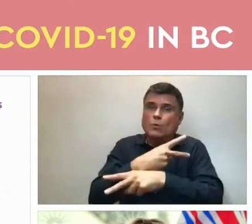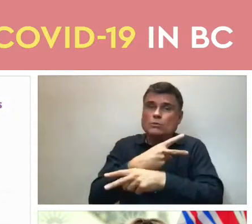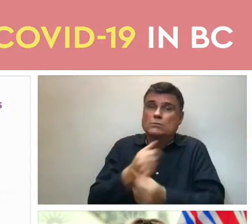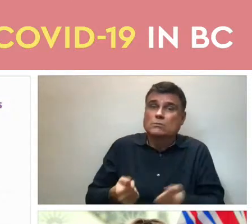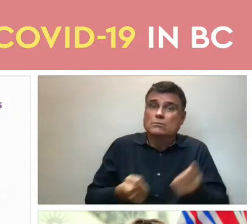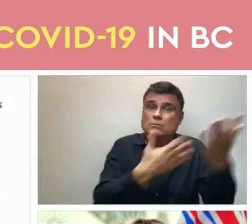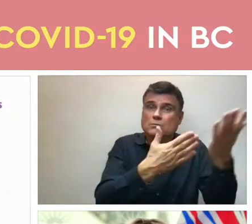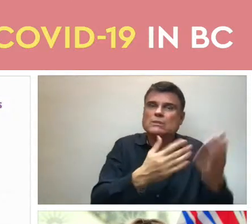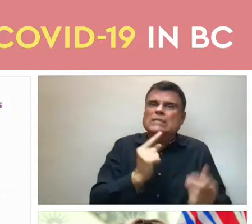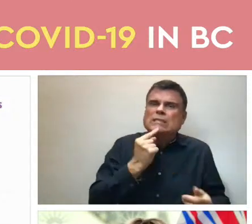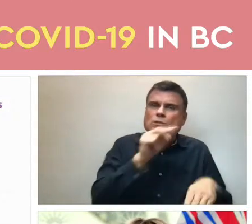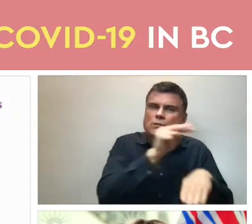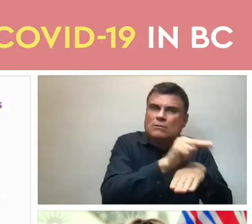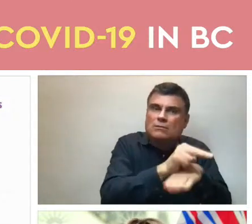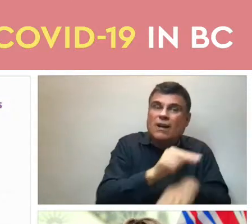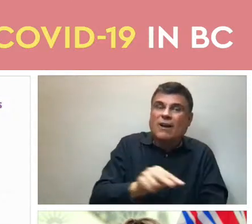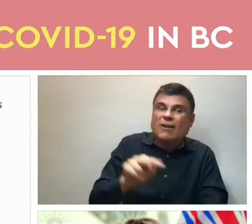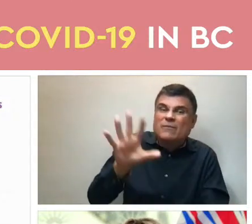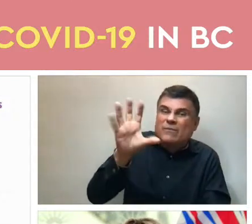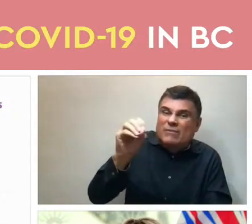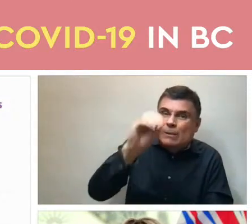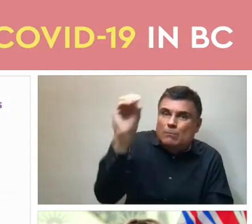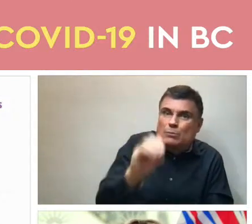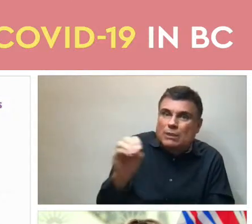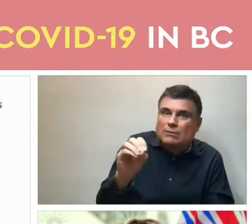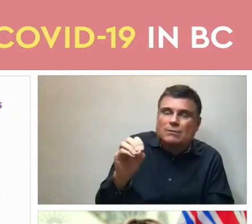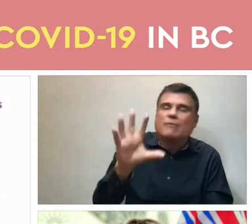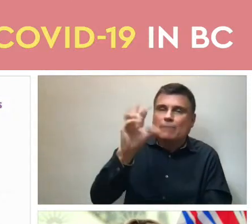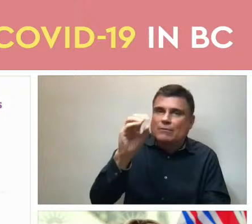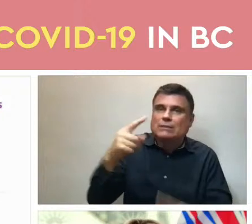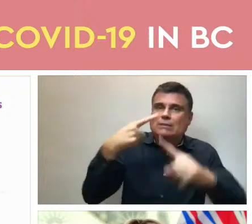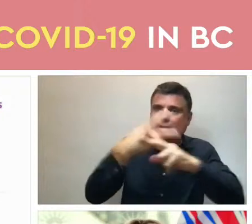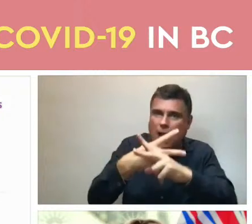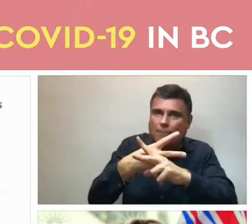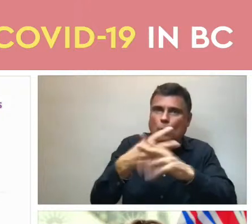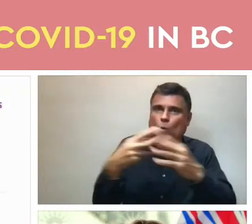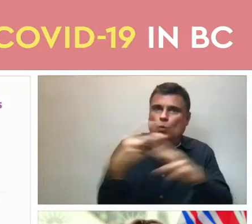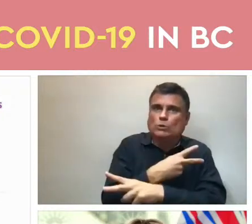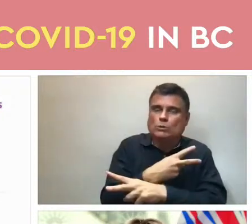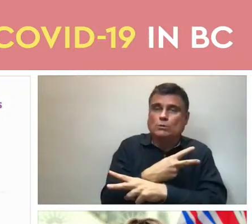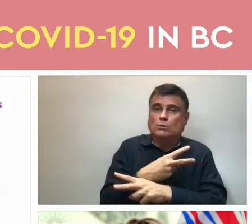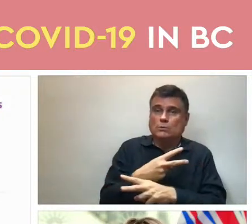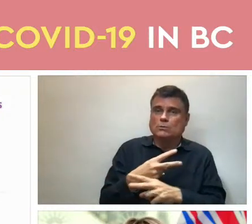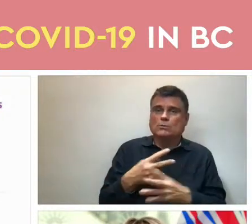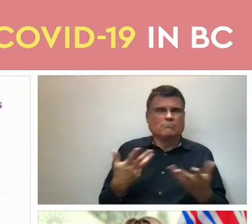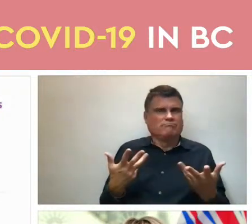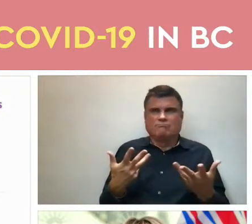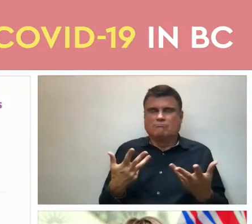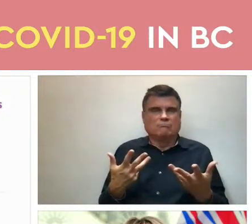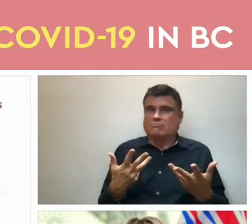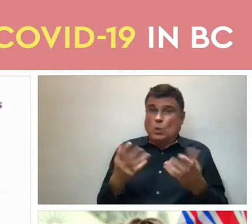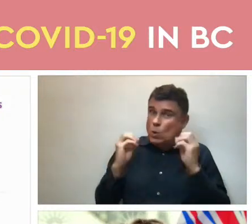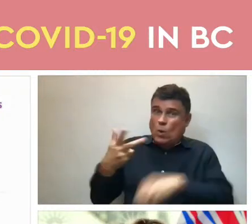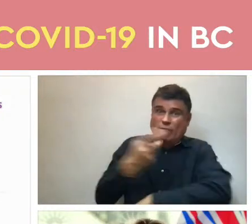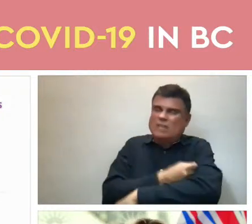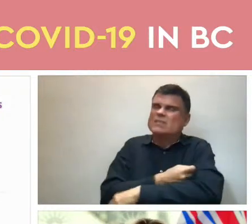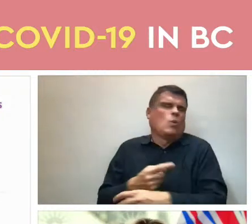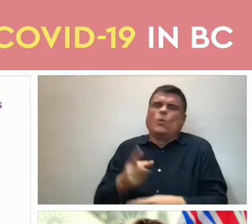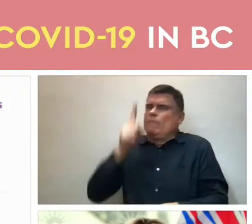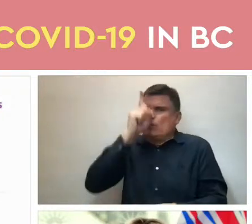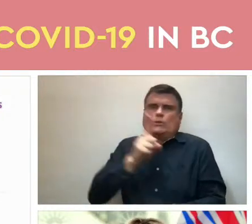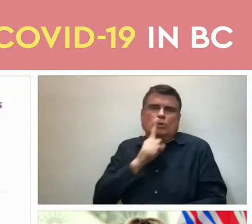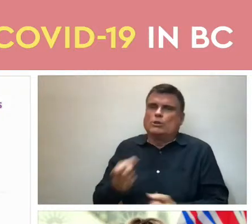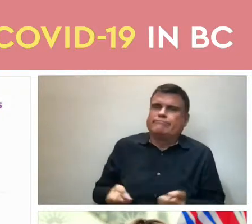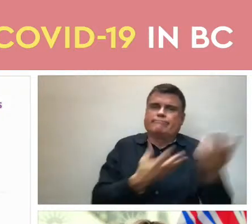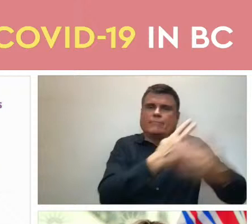vaccinated at the same age. This is important. This is what we need to focus our attention on, making sure we're all